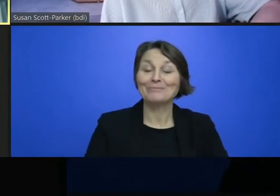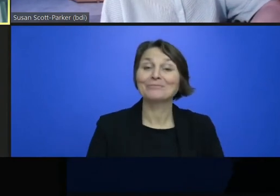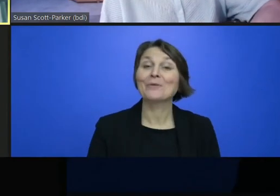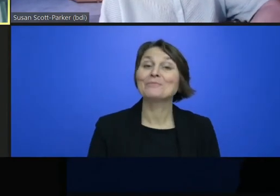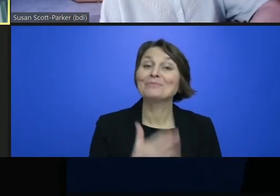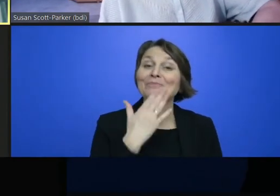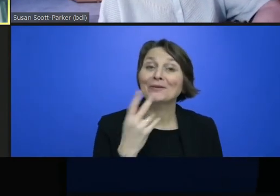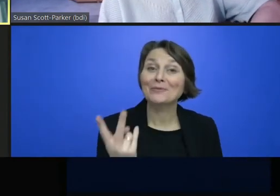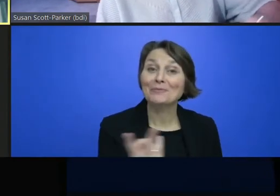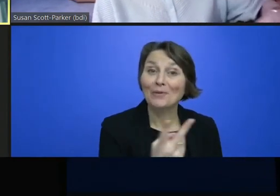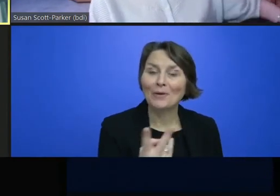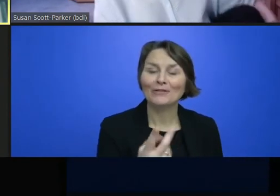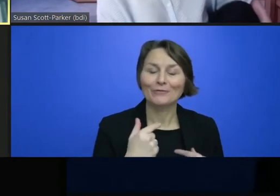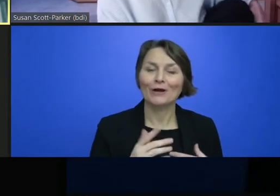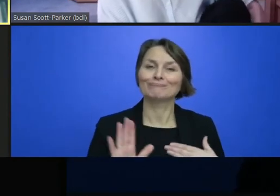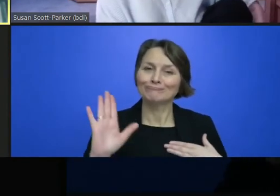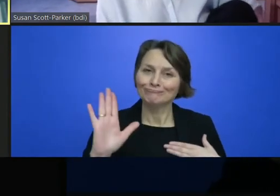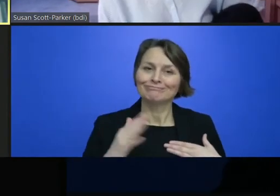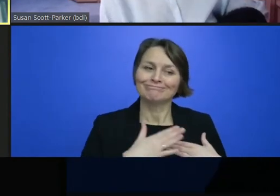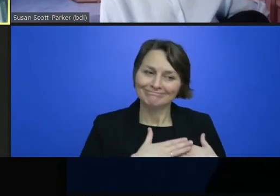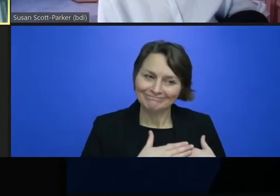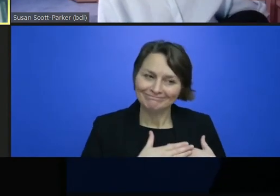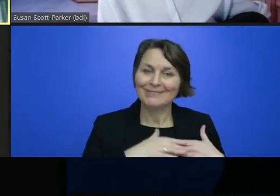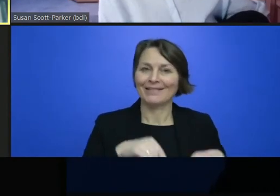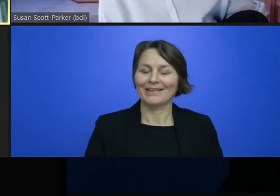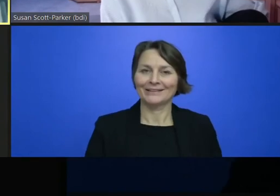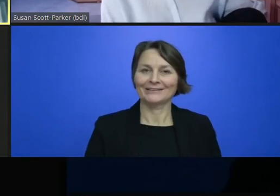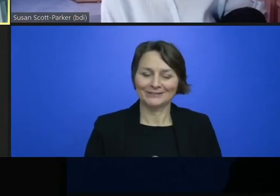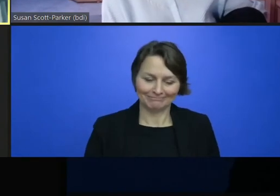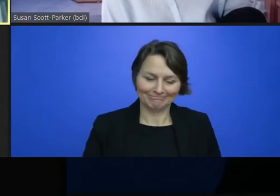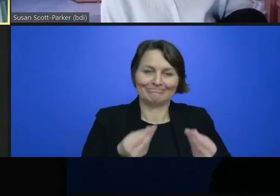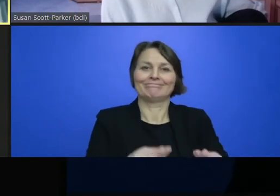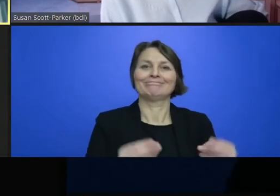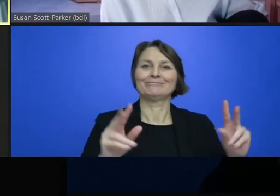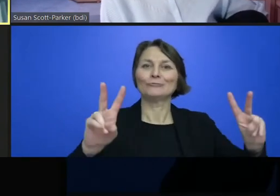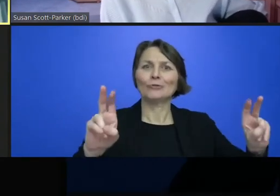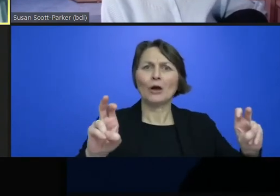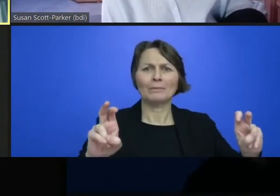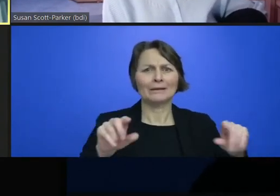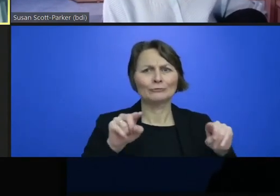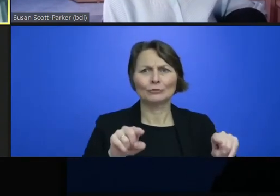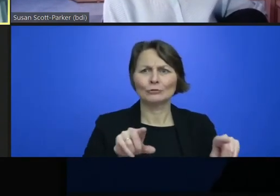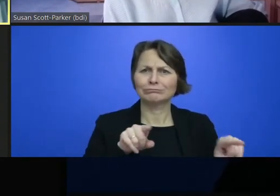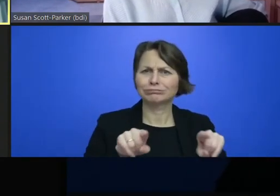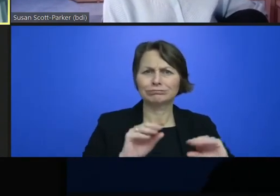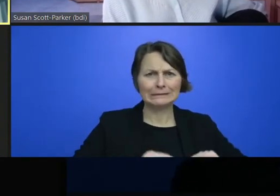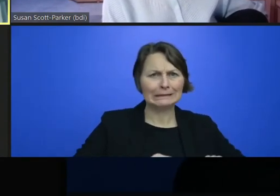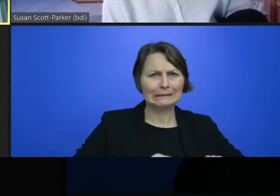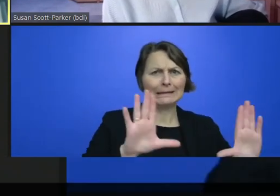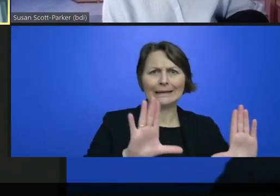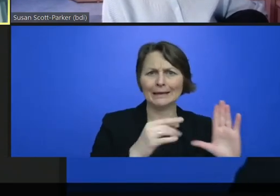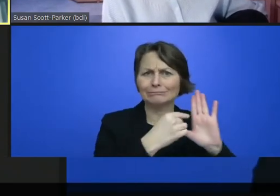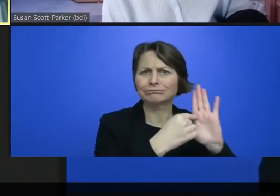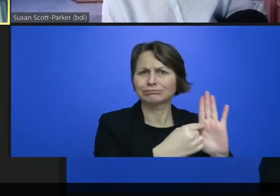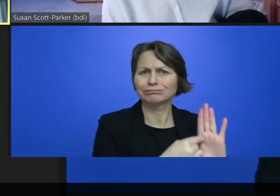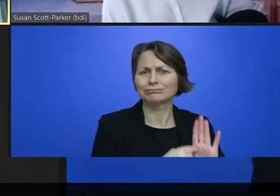having volunteered to address this frontier issue in such a clear and timely manner. Million